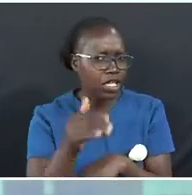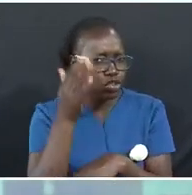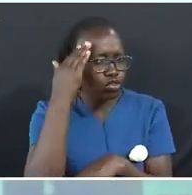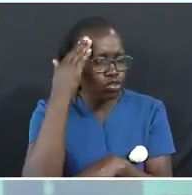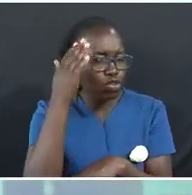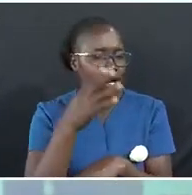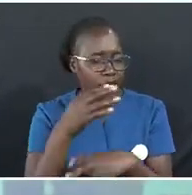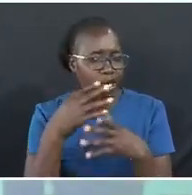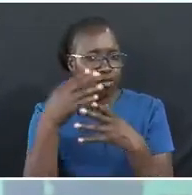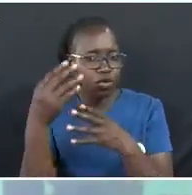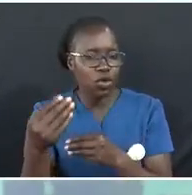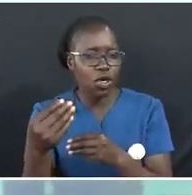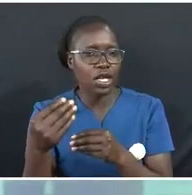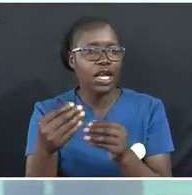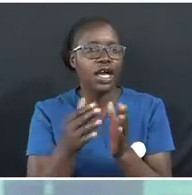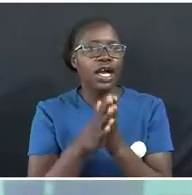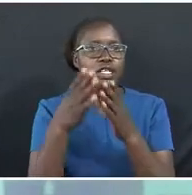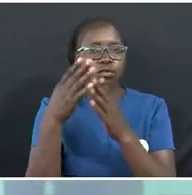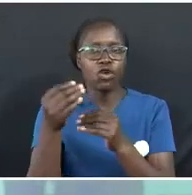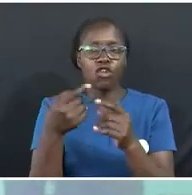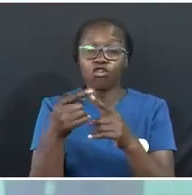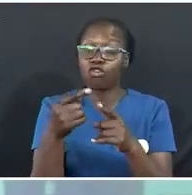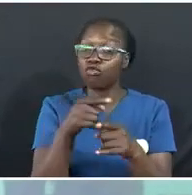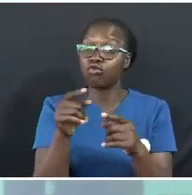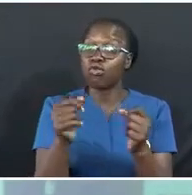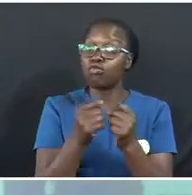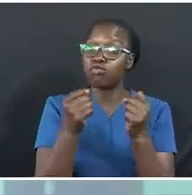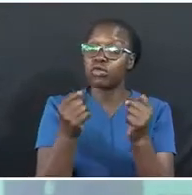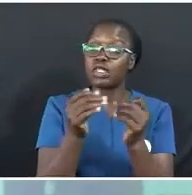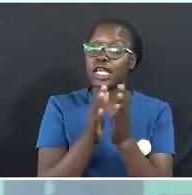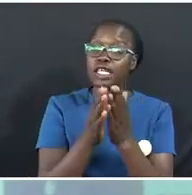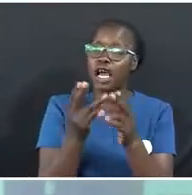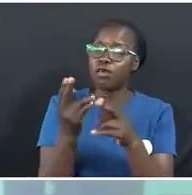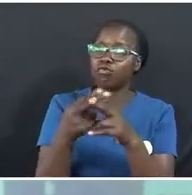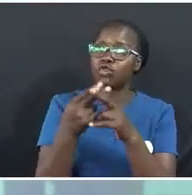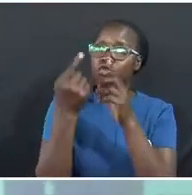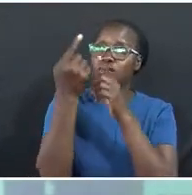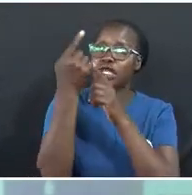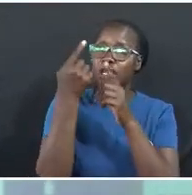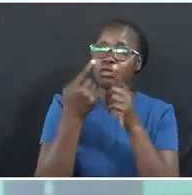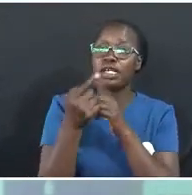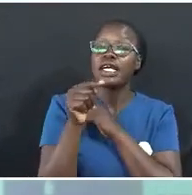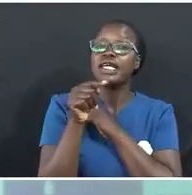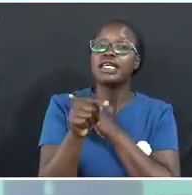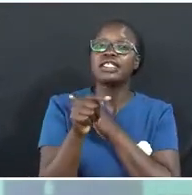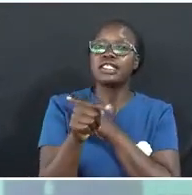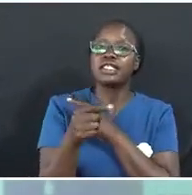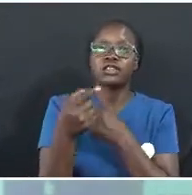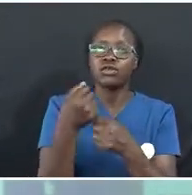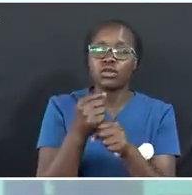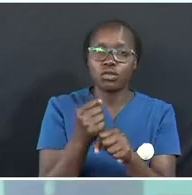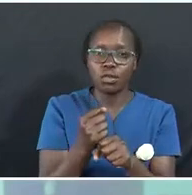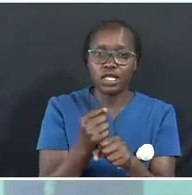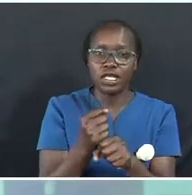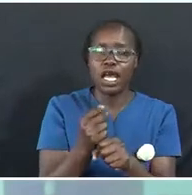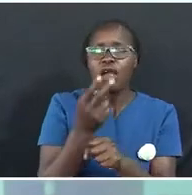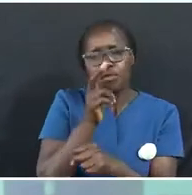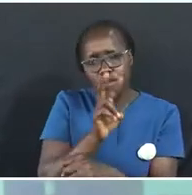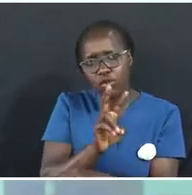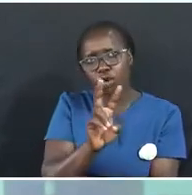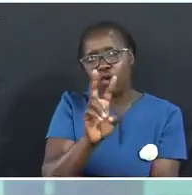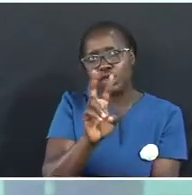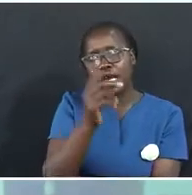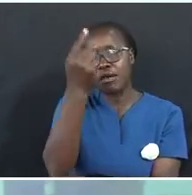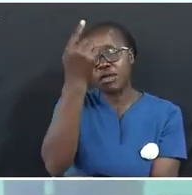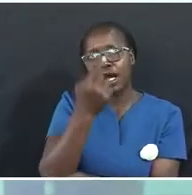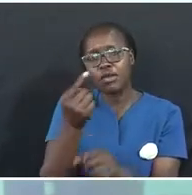am going, and I'm going for your sake, and I am still coming. It is one connected. Behold, I am